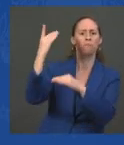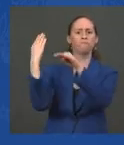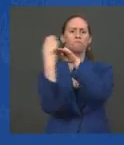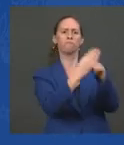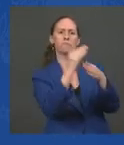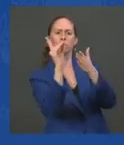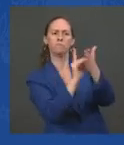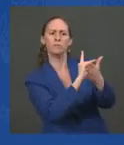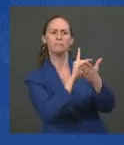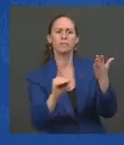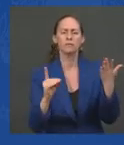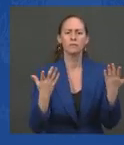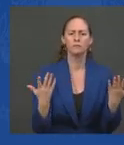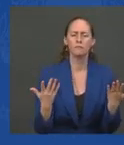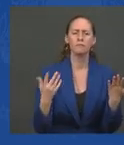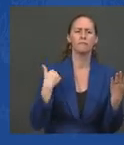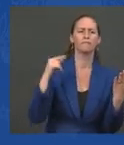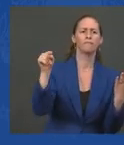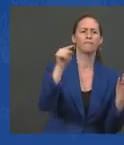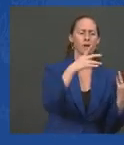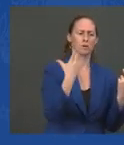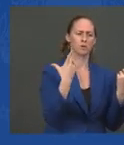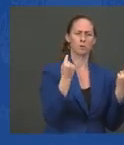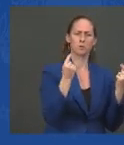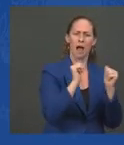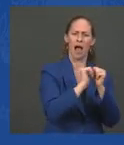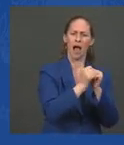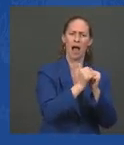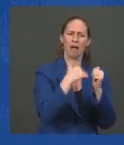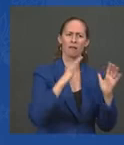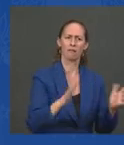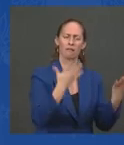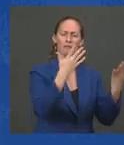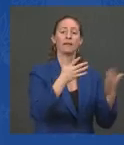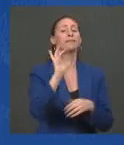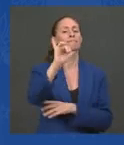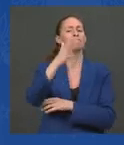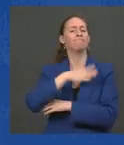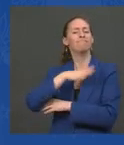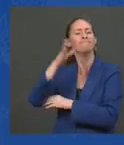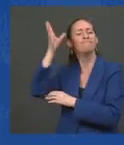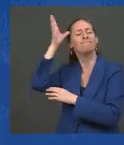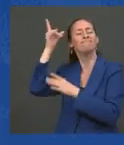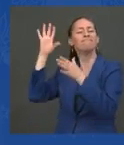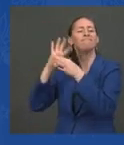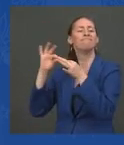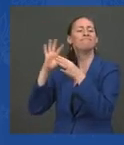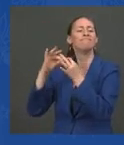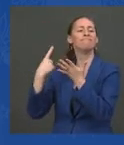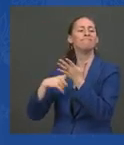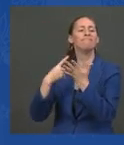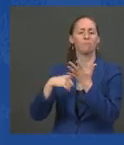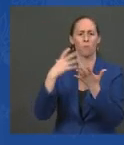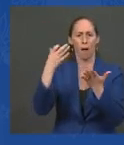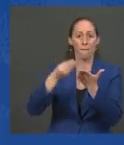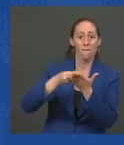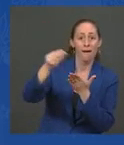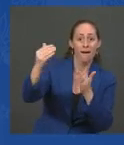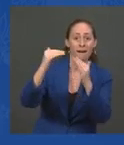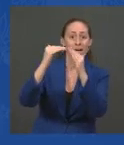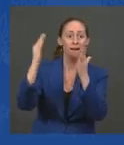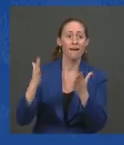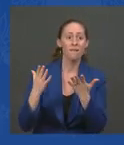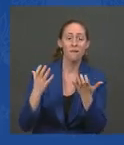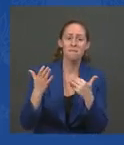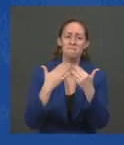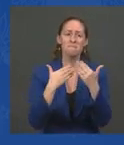working class circumstance? Just like my dad did. Build equity in a house. Granted, it was small. Granted, it wasn't